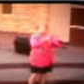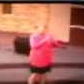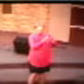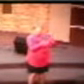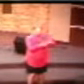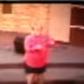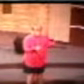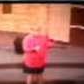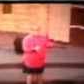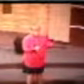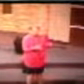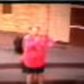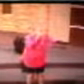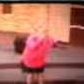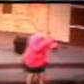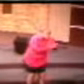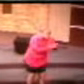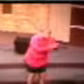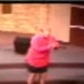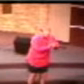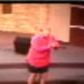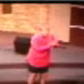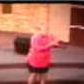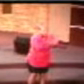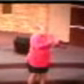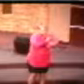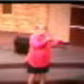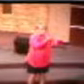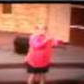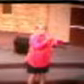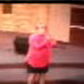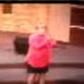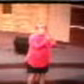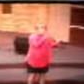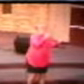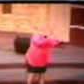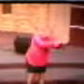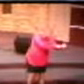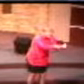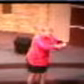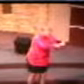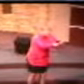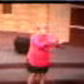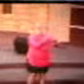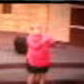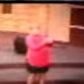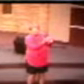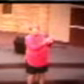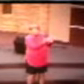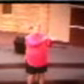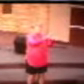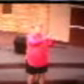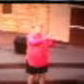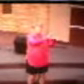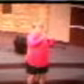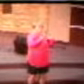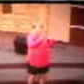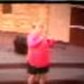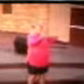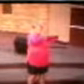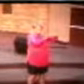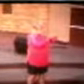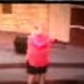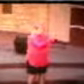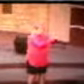making flyers and saying, "Come to our community cookout." They were saying, "Let's go back to the same place." And they went back to the same places. And James and Kay